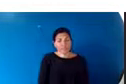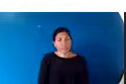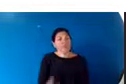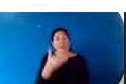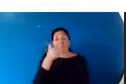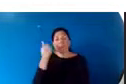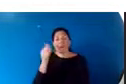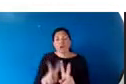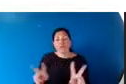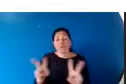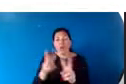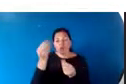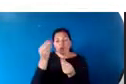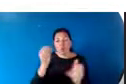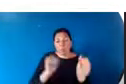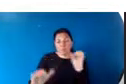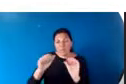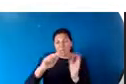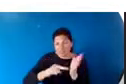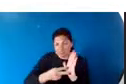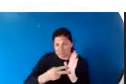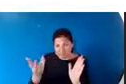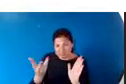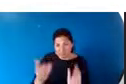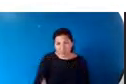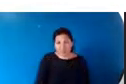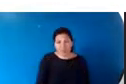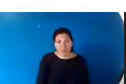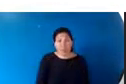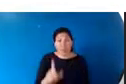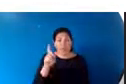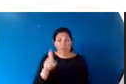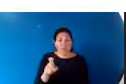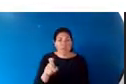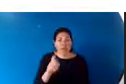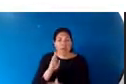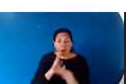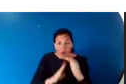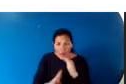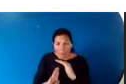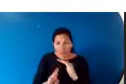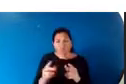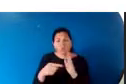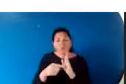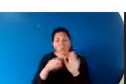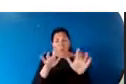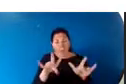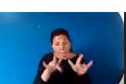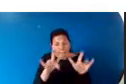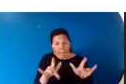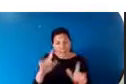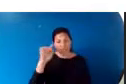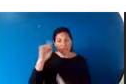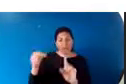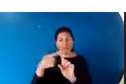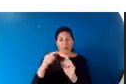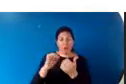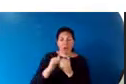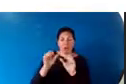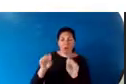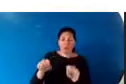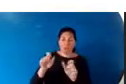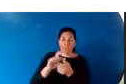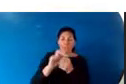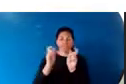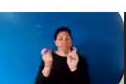science. And what's that? What do I mean by that? I mean we need to be humble in science. We show compassion and think about how we can reform and create a better